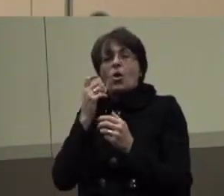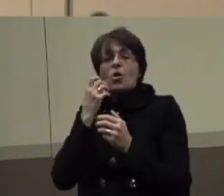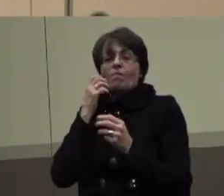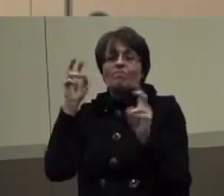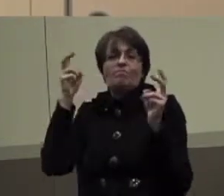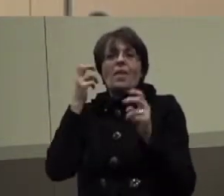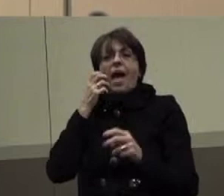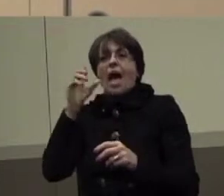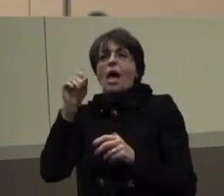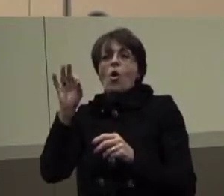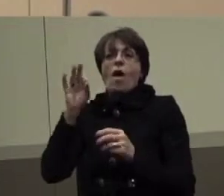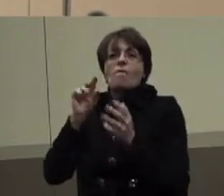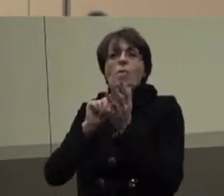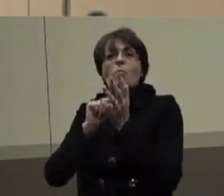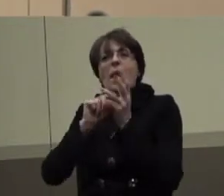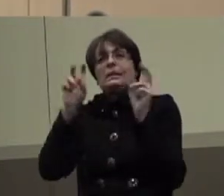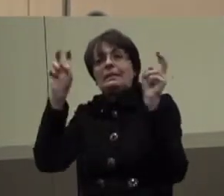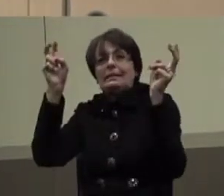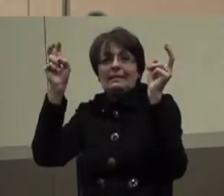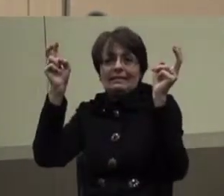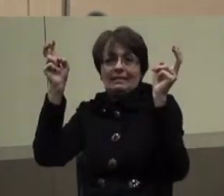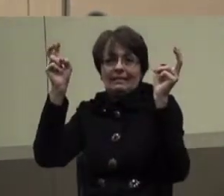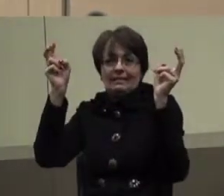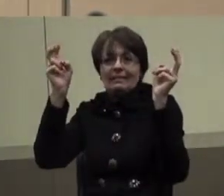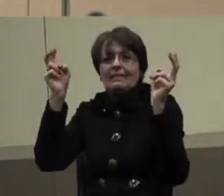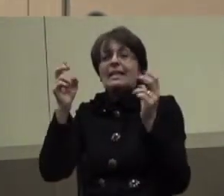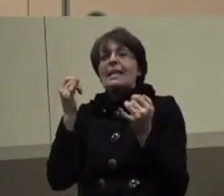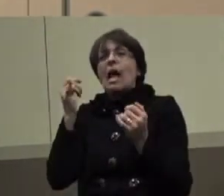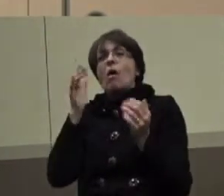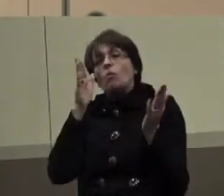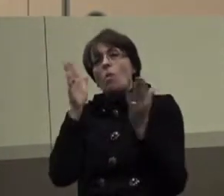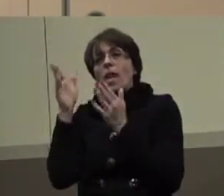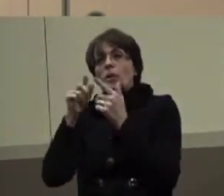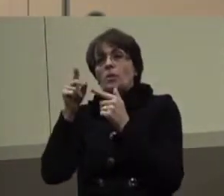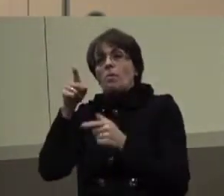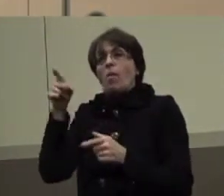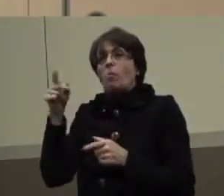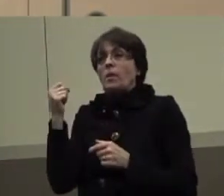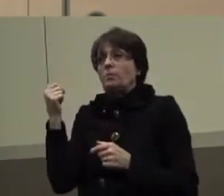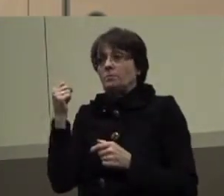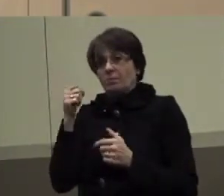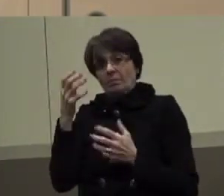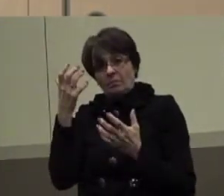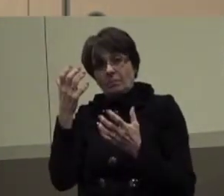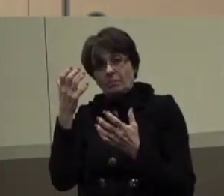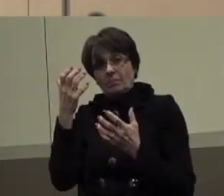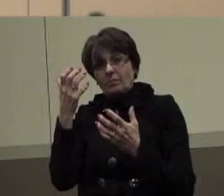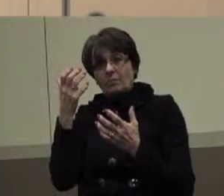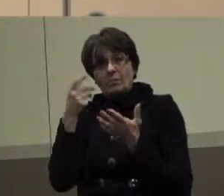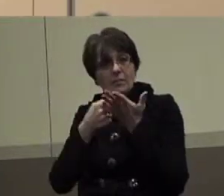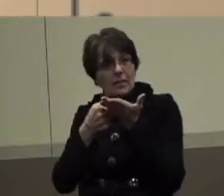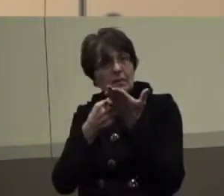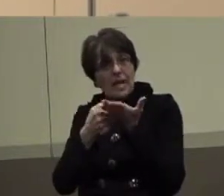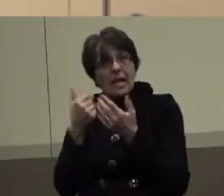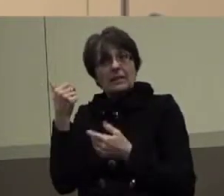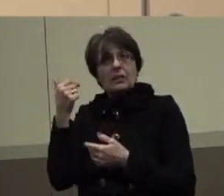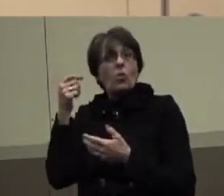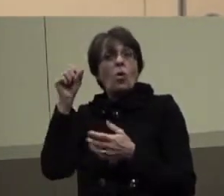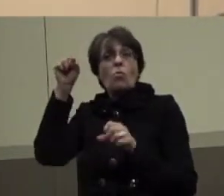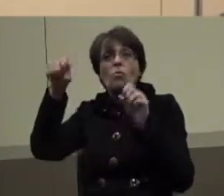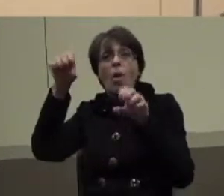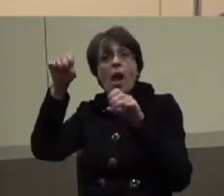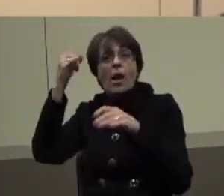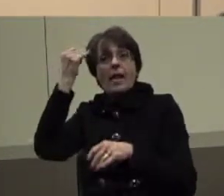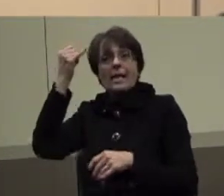so to speak. And now I have to get back into the PowerPoint. All right. Anybody want to discuss it? Throw out an idea? Because I